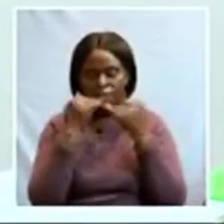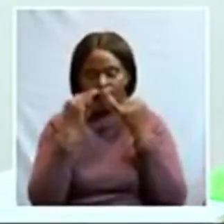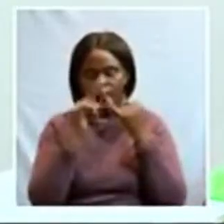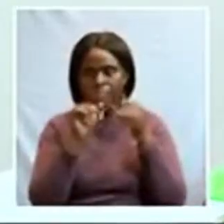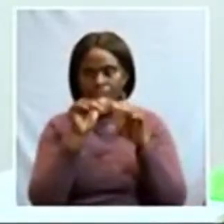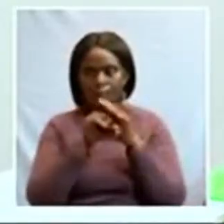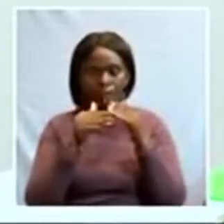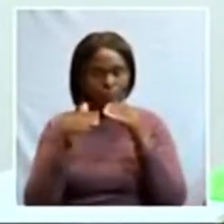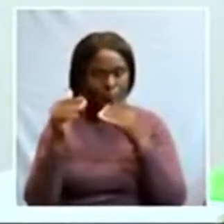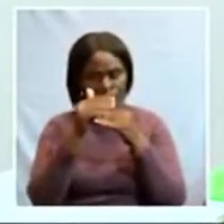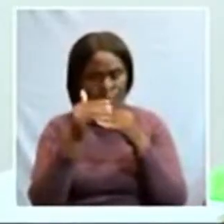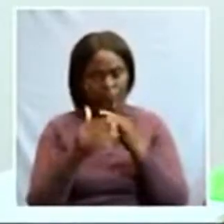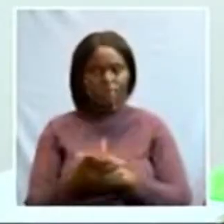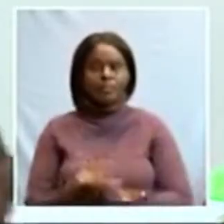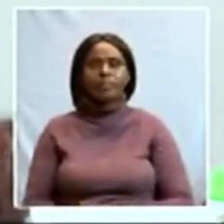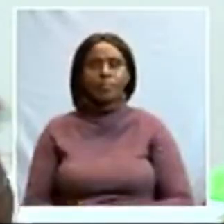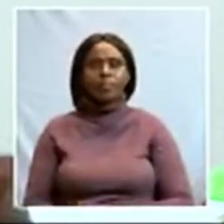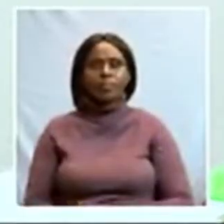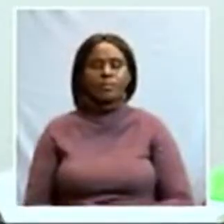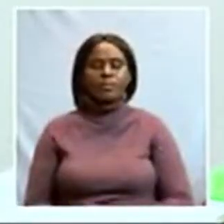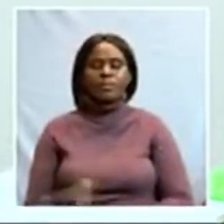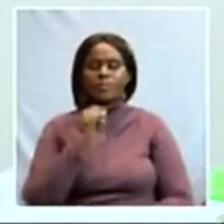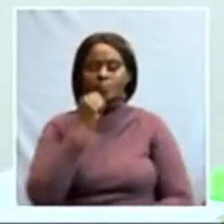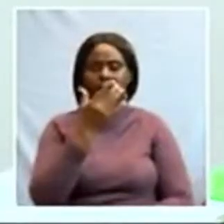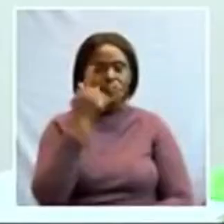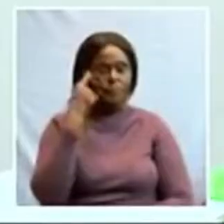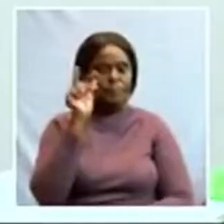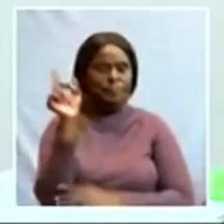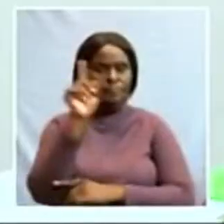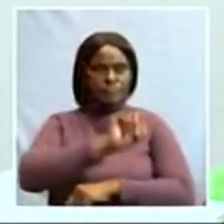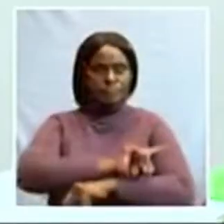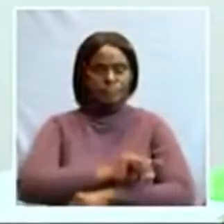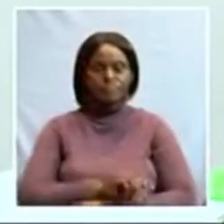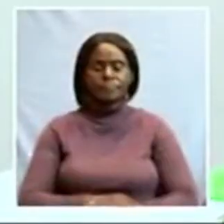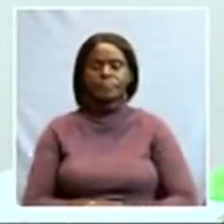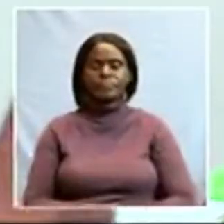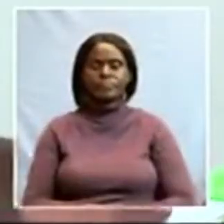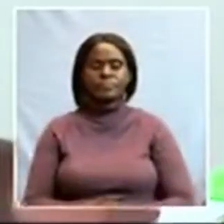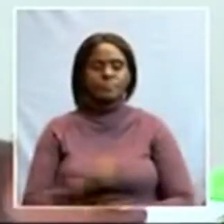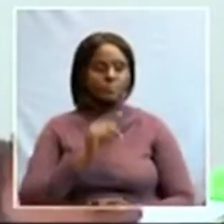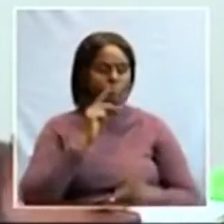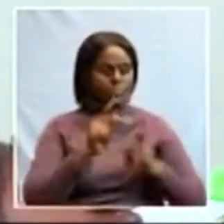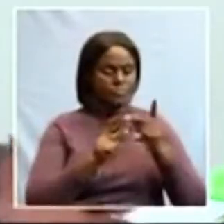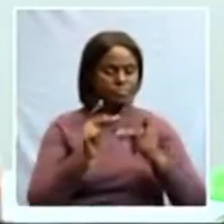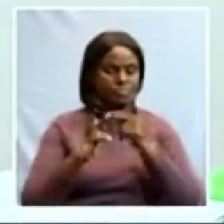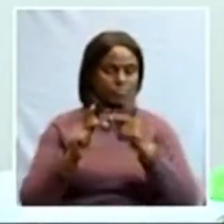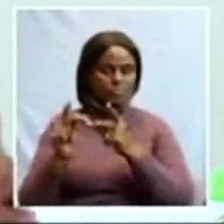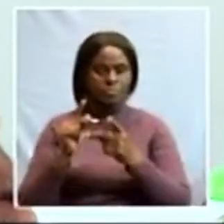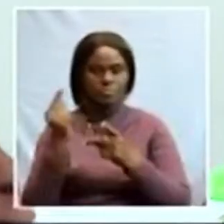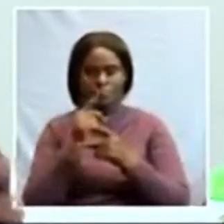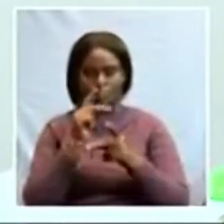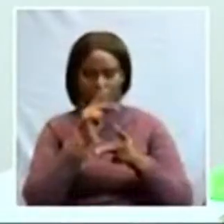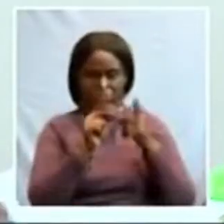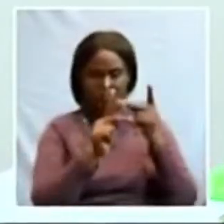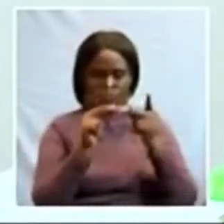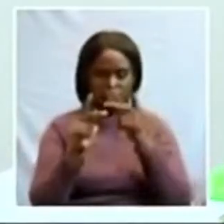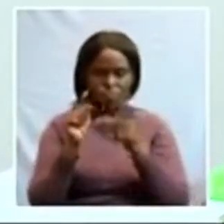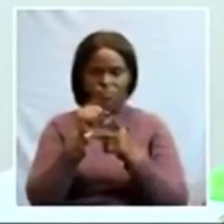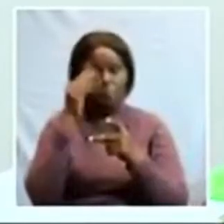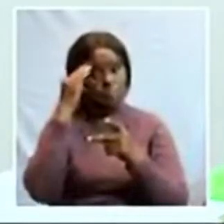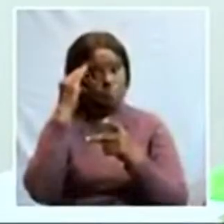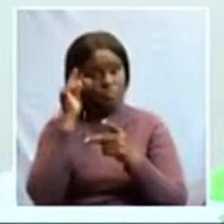in advance. And they are not there for one day. It's a process. The audit process, you know